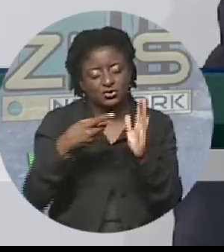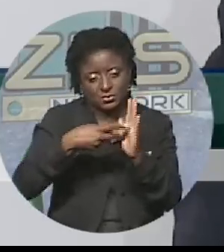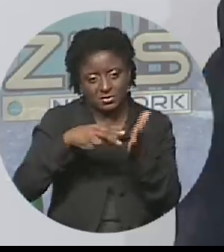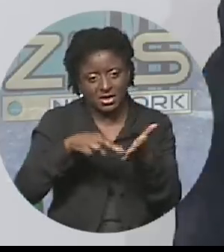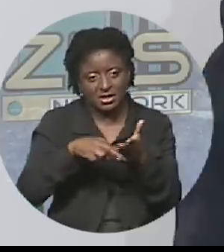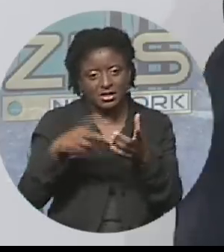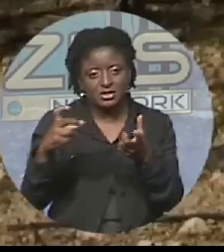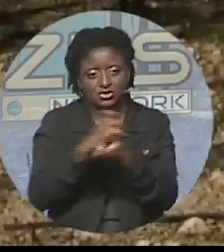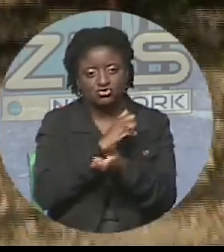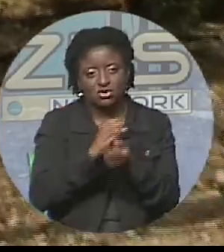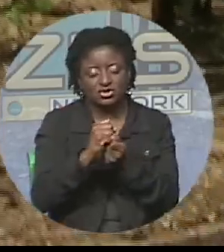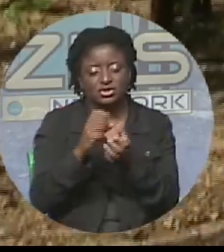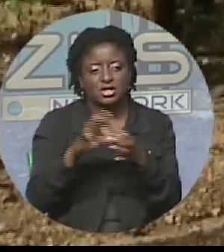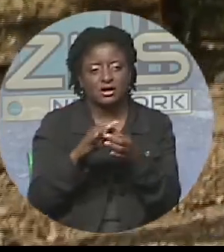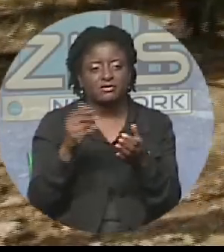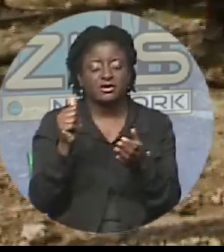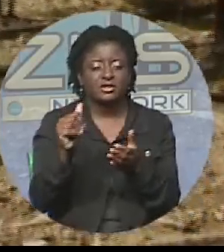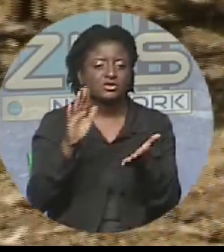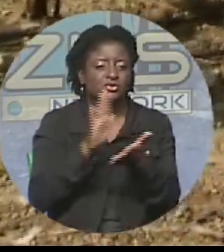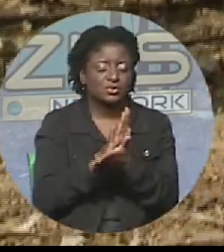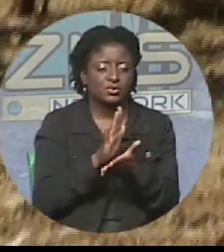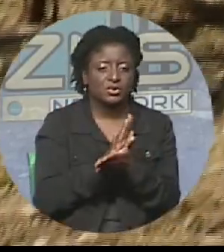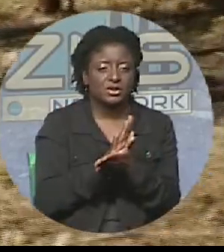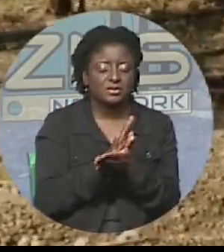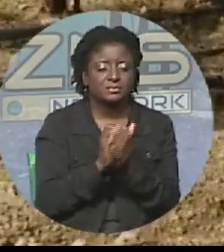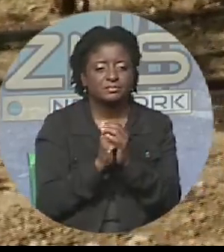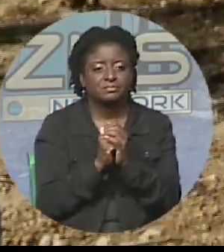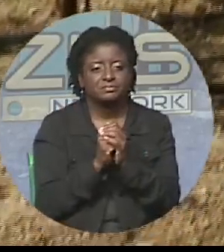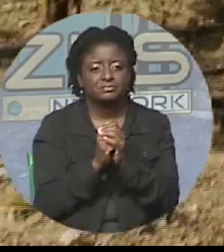just can't afford to do that. Janae Noel Ferguson, ZNS Network News.